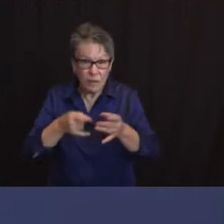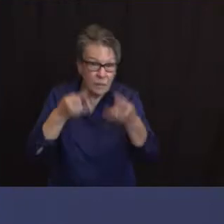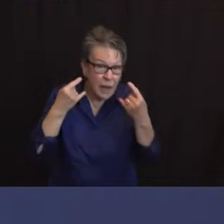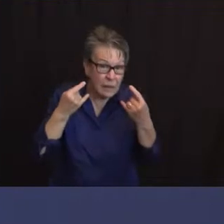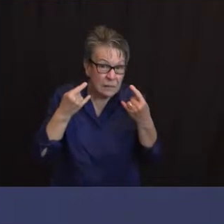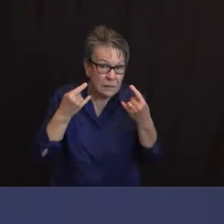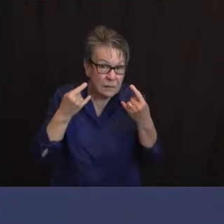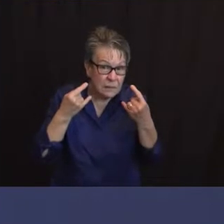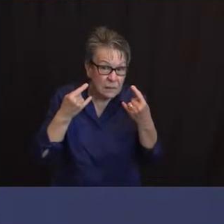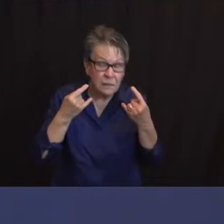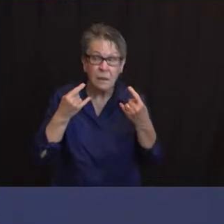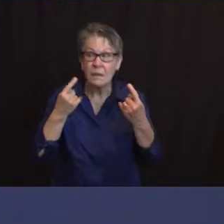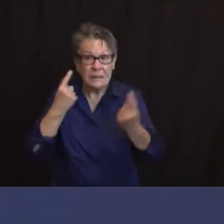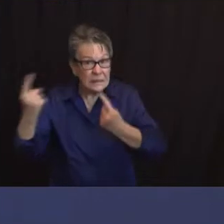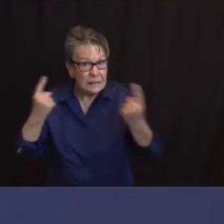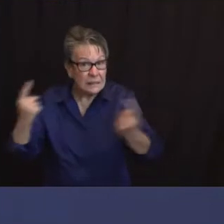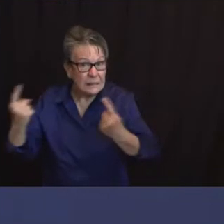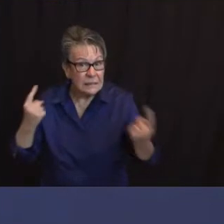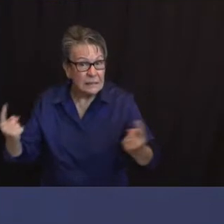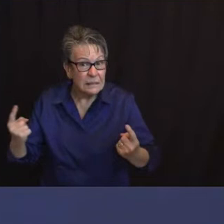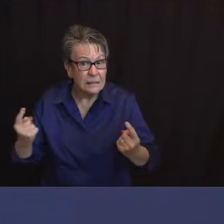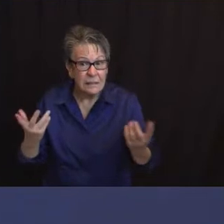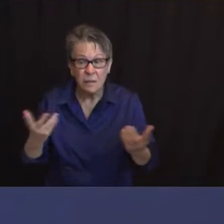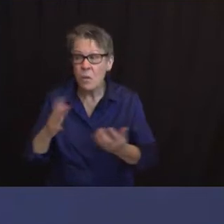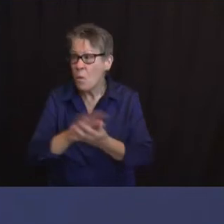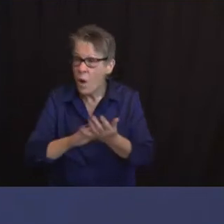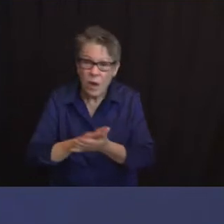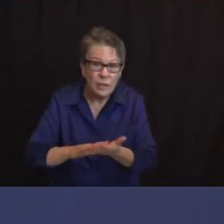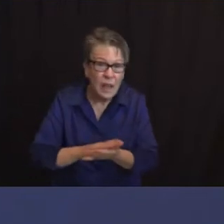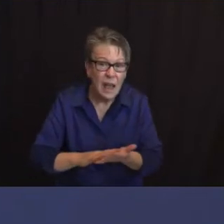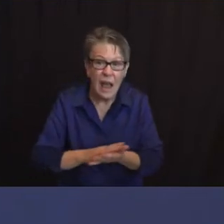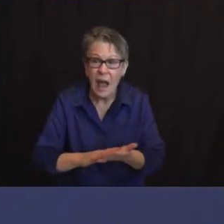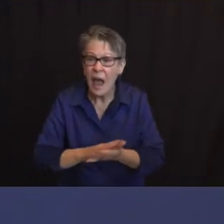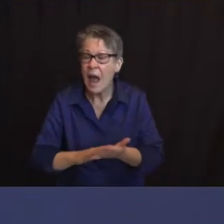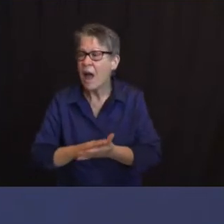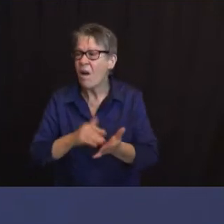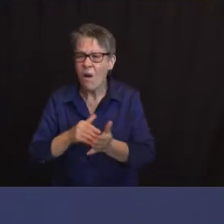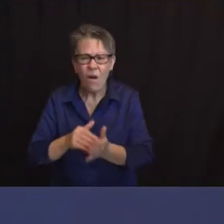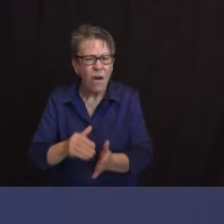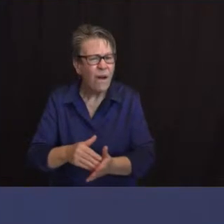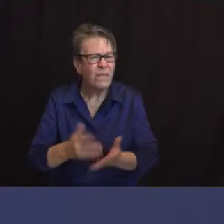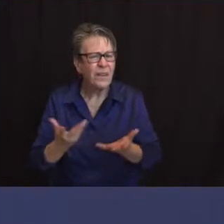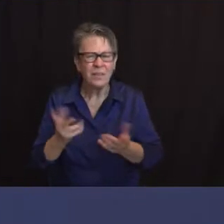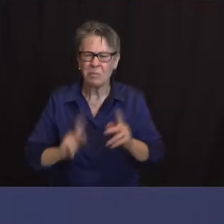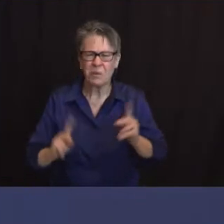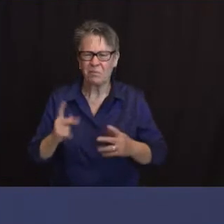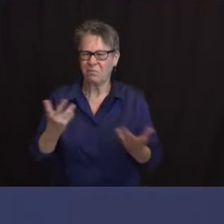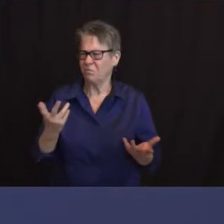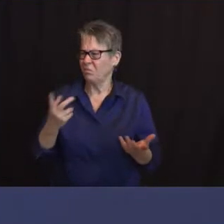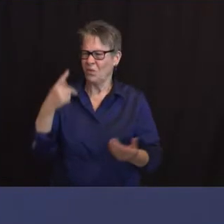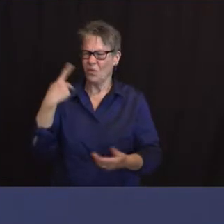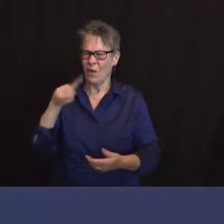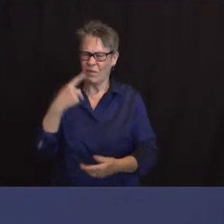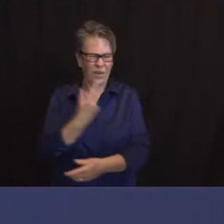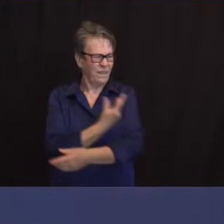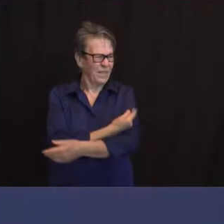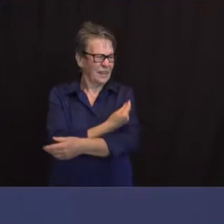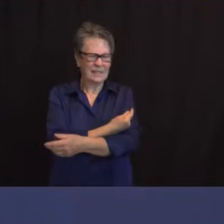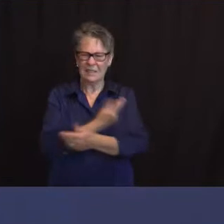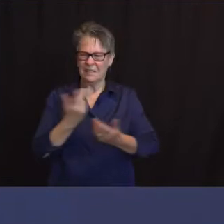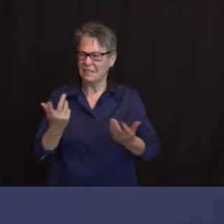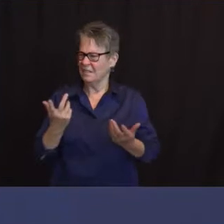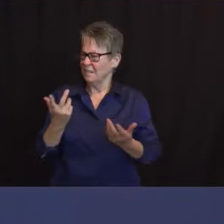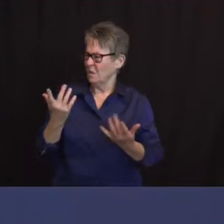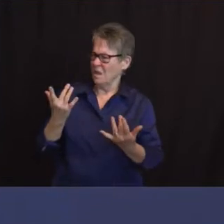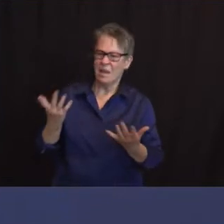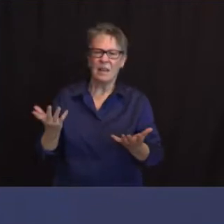social distance, you should frequently wash your hands. So some people are like, well, why get vaccinated? And how long is this